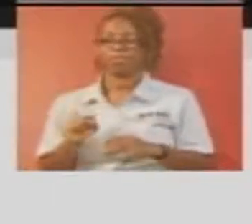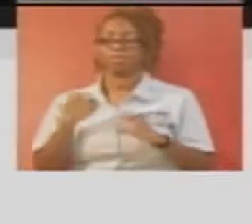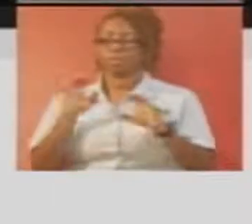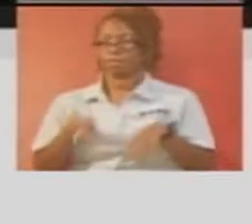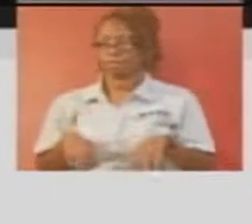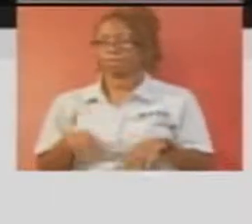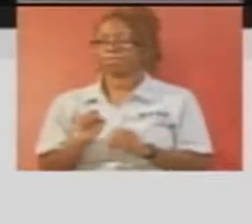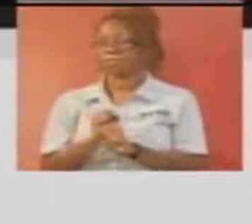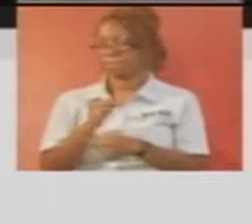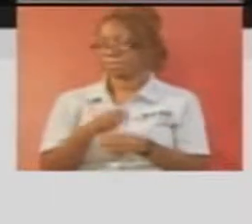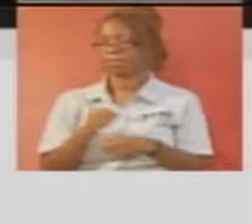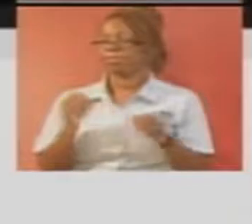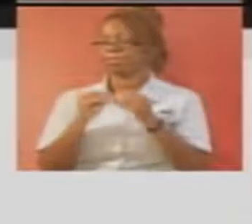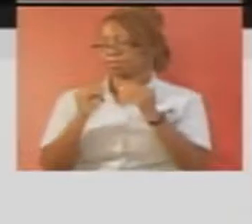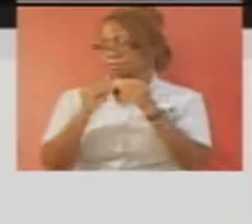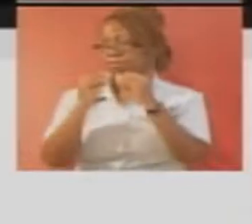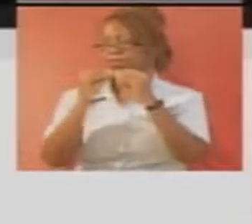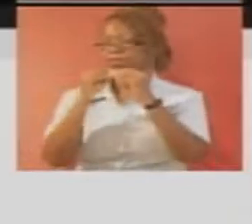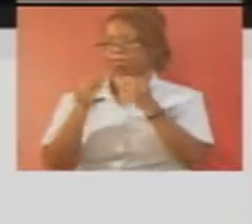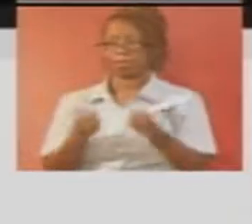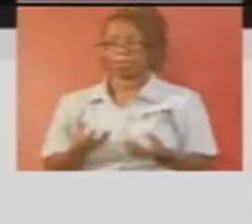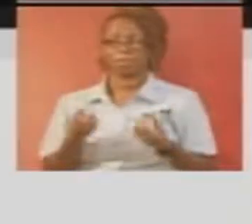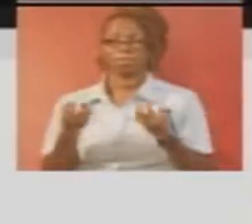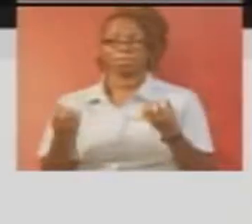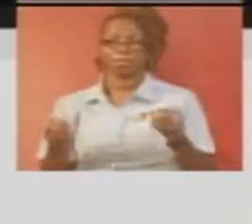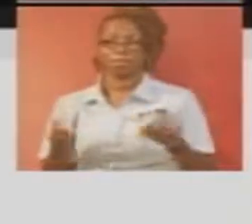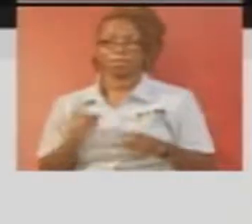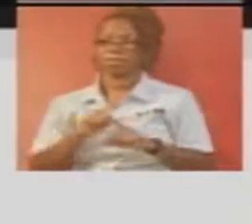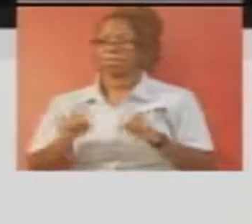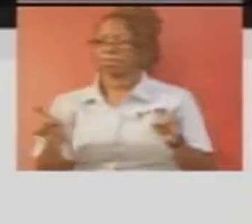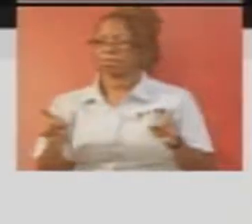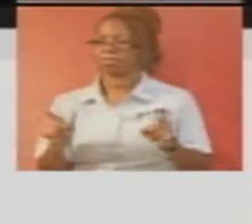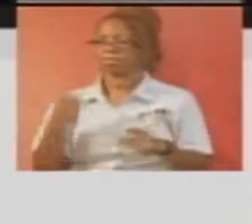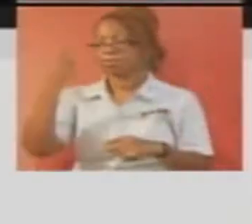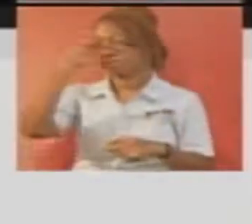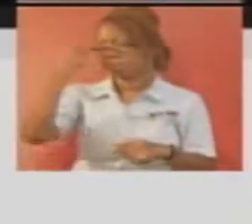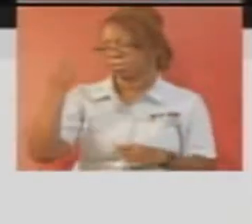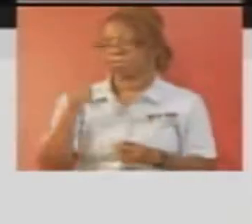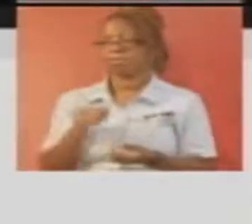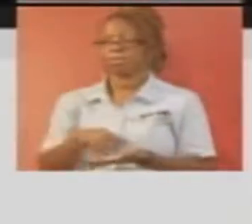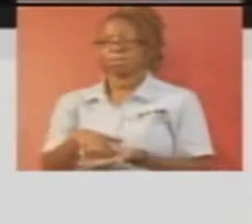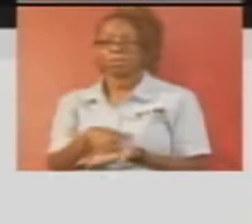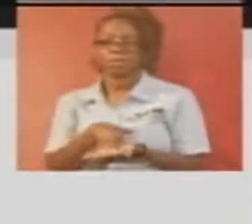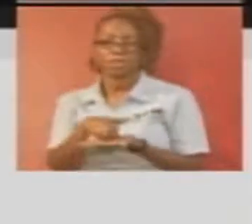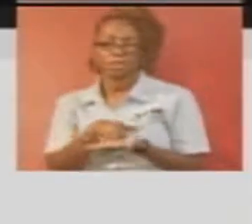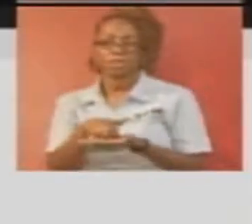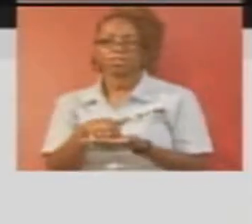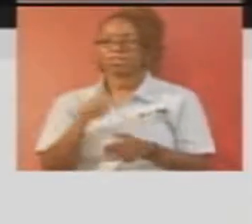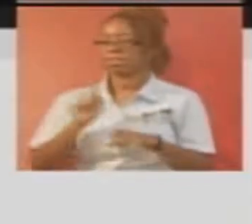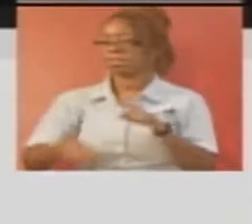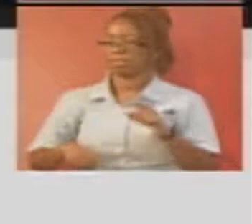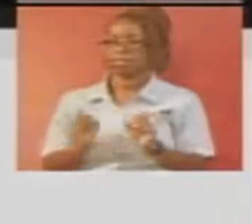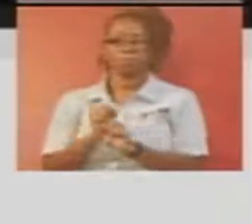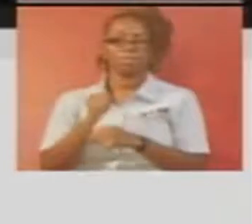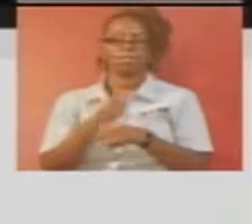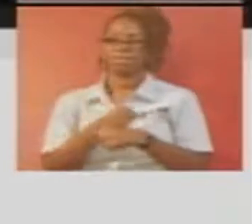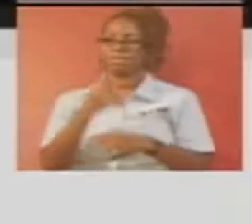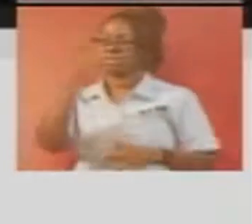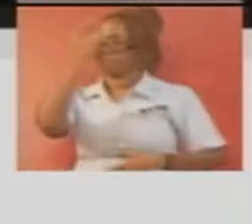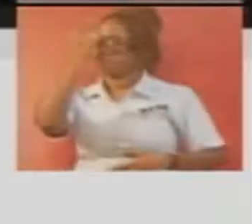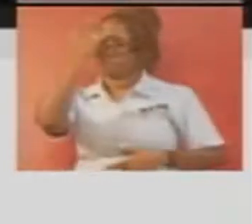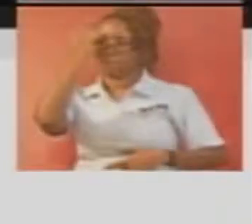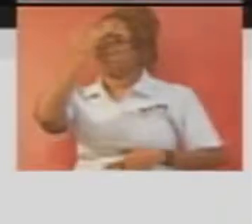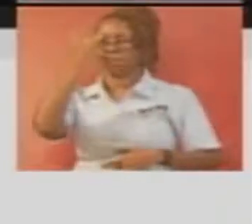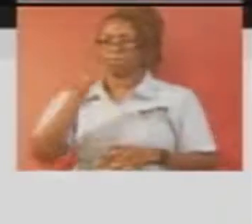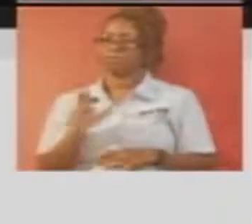disease. A good example of such a vaccine is the yellow fever vaccine, and also the vaccine for chicken pox is also an attenuated virus. There are others